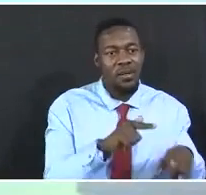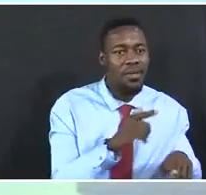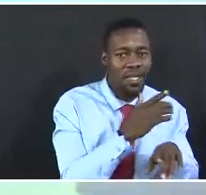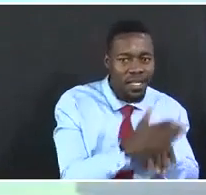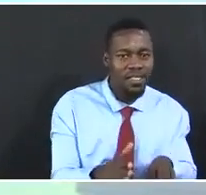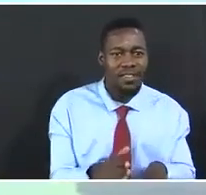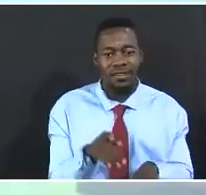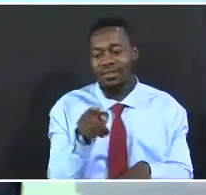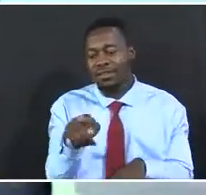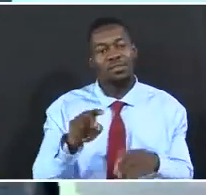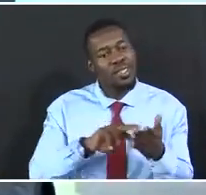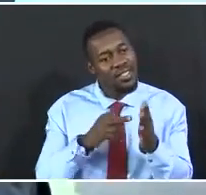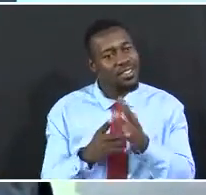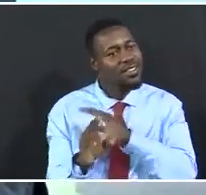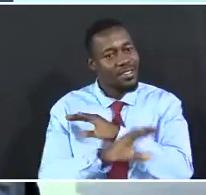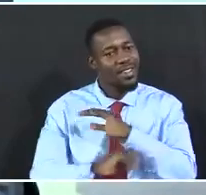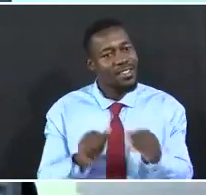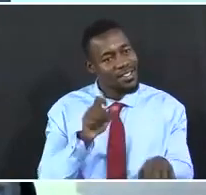Corruption.